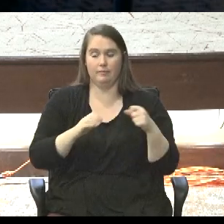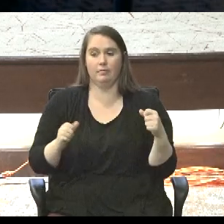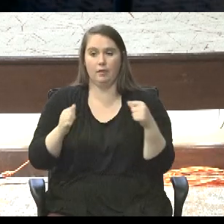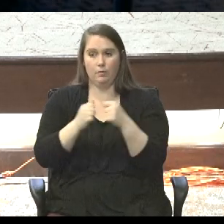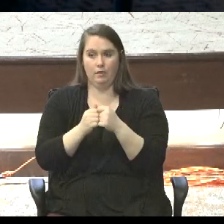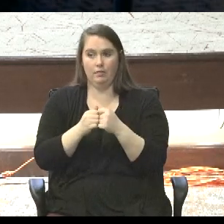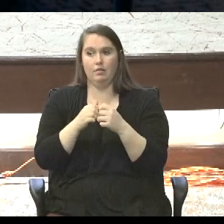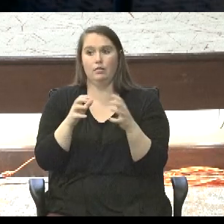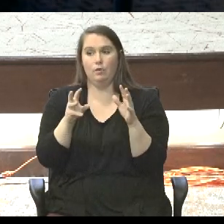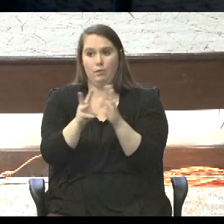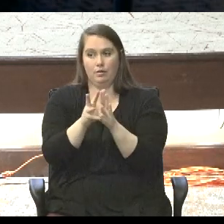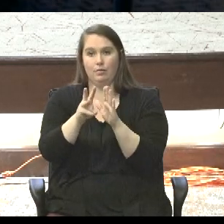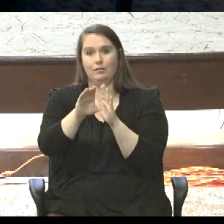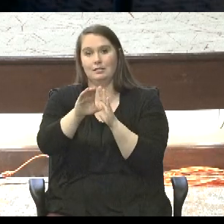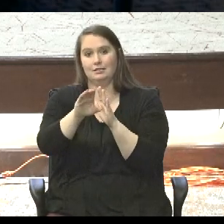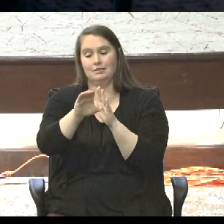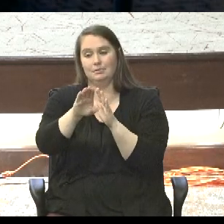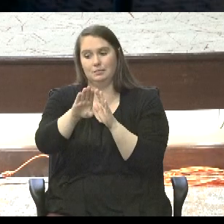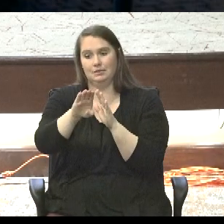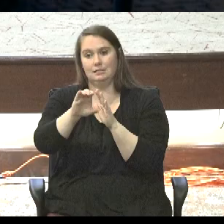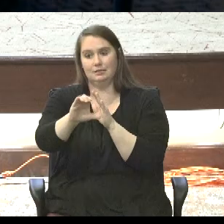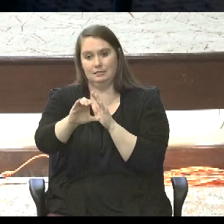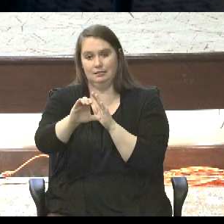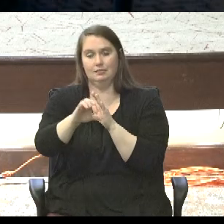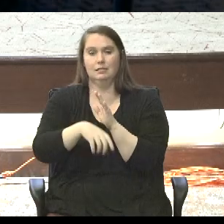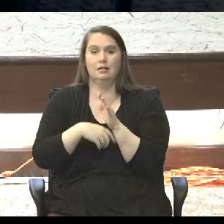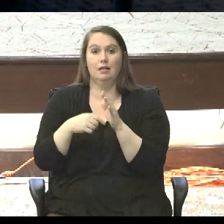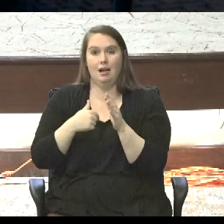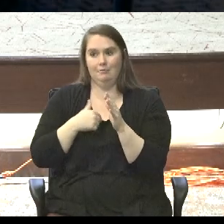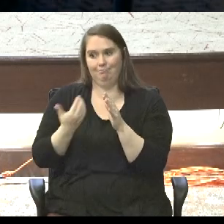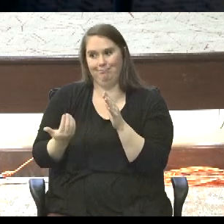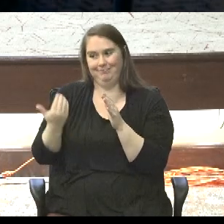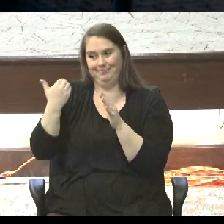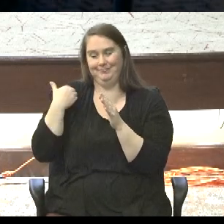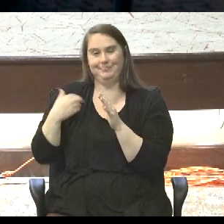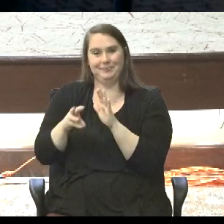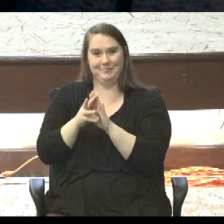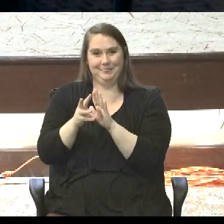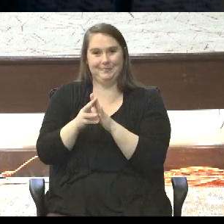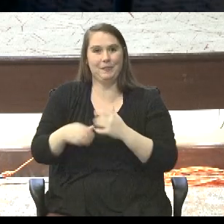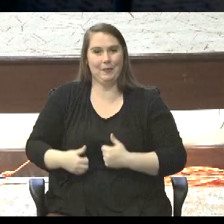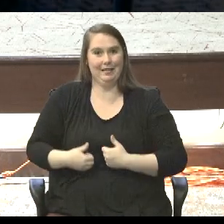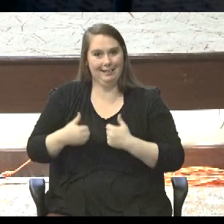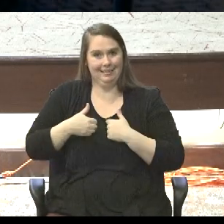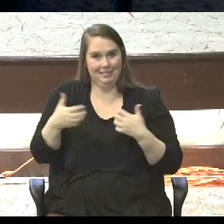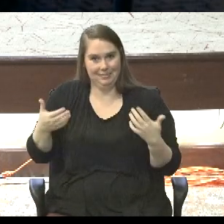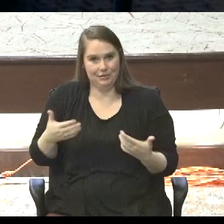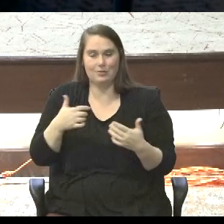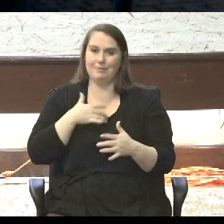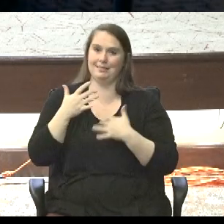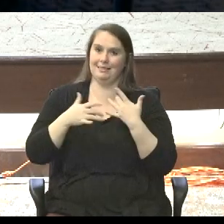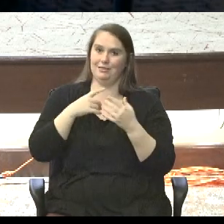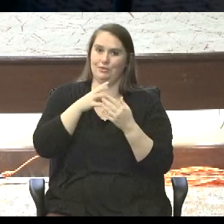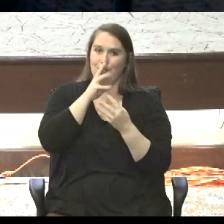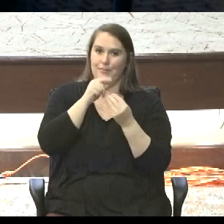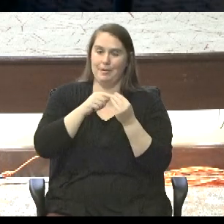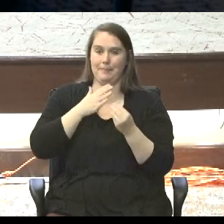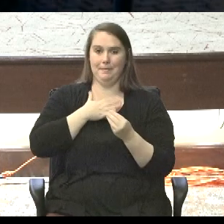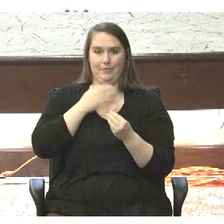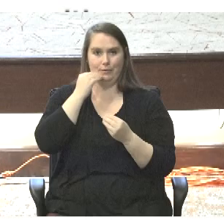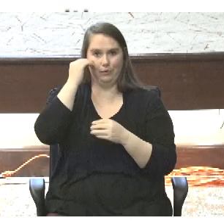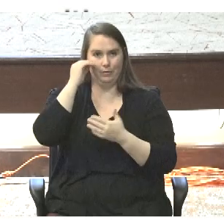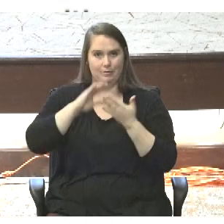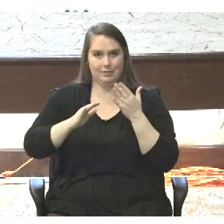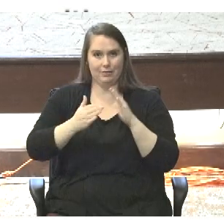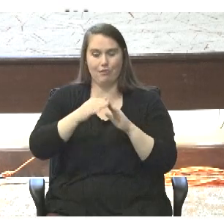CVB project. So also a former Wacoan, and so exciting to be talking about my hometown and all